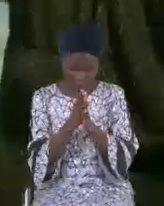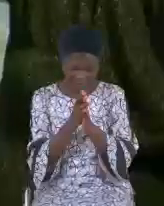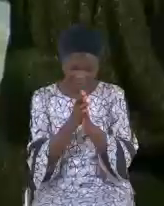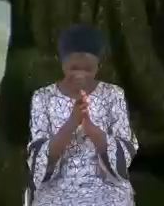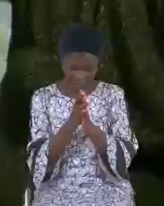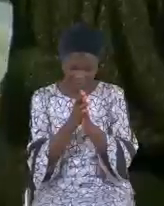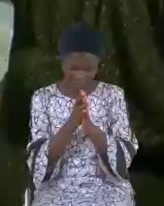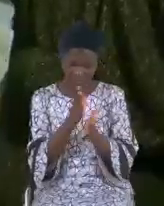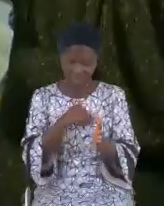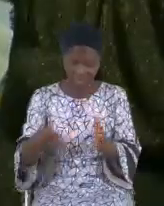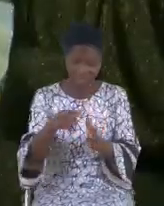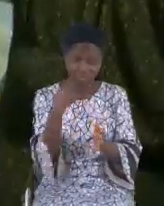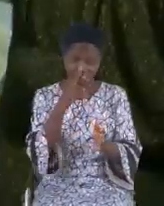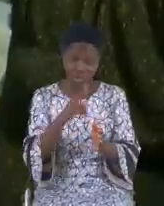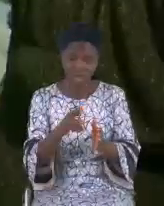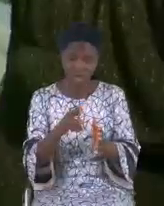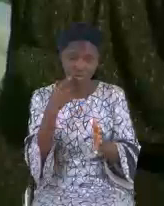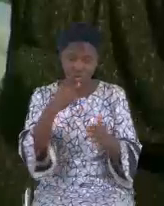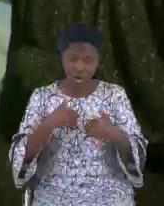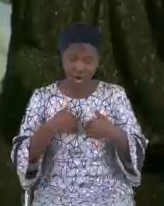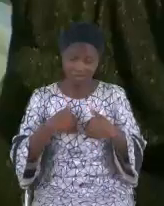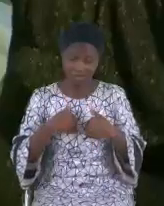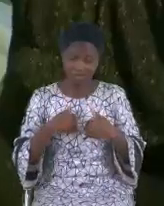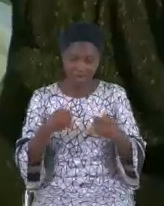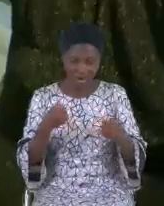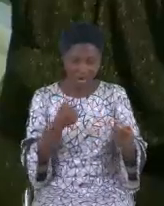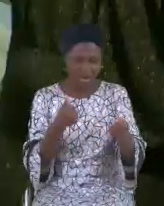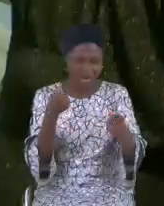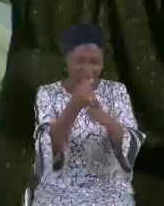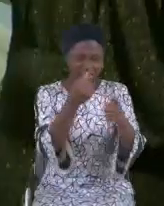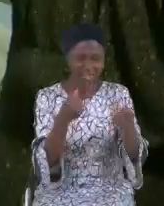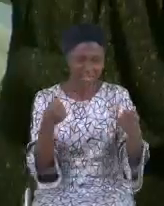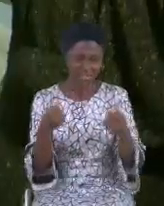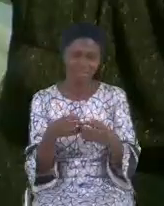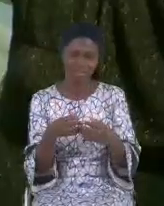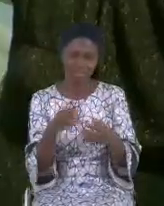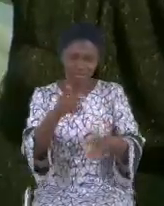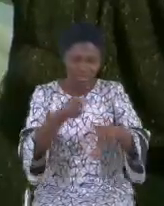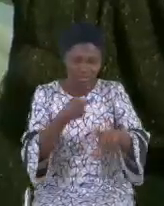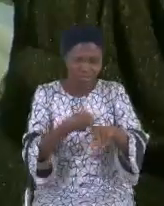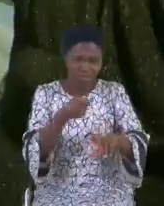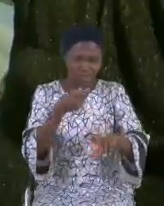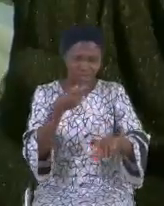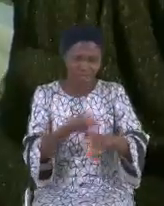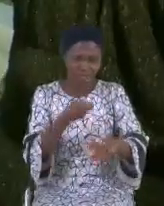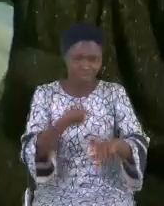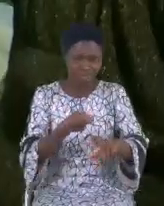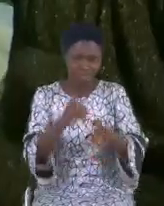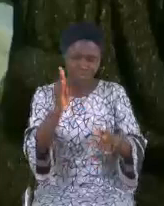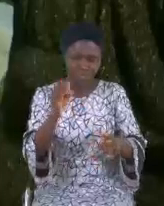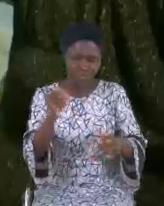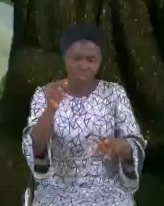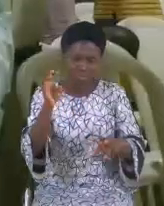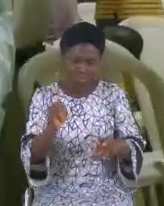And those who have had accidents, your bones were broken, any part of the body, I pray that the hand of the Lord will touch